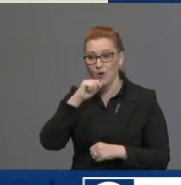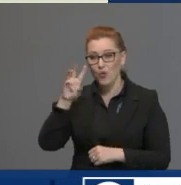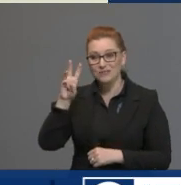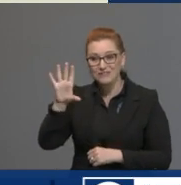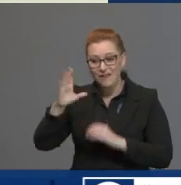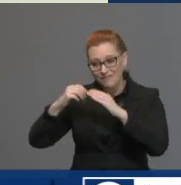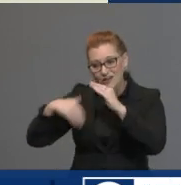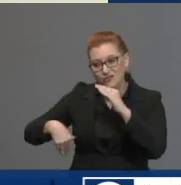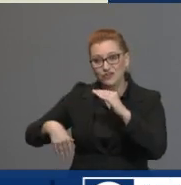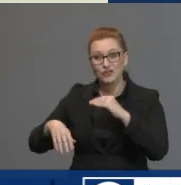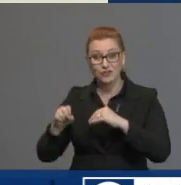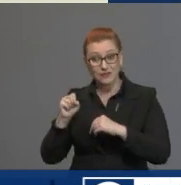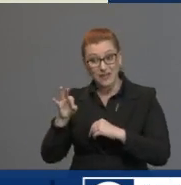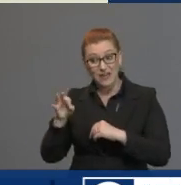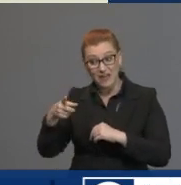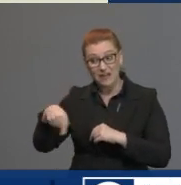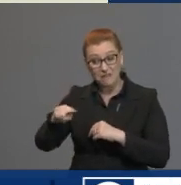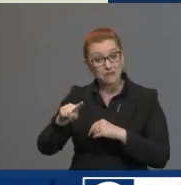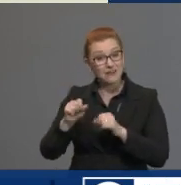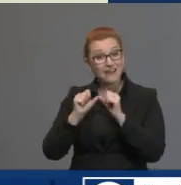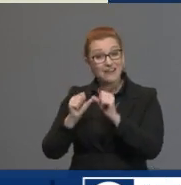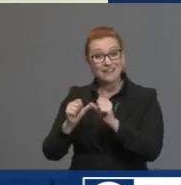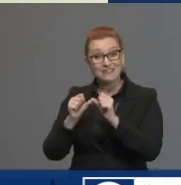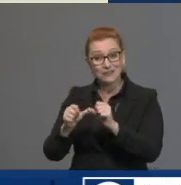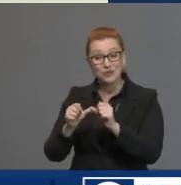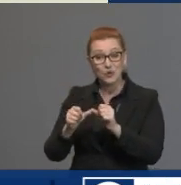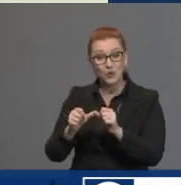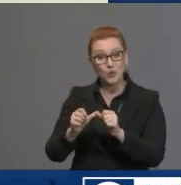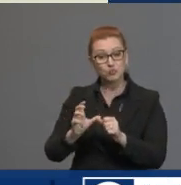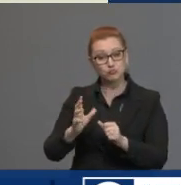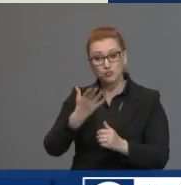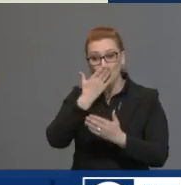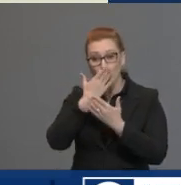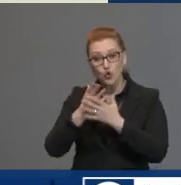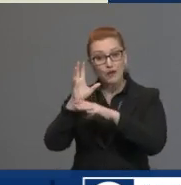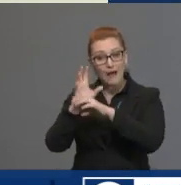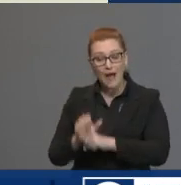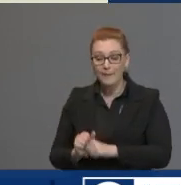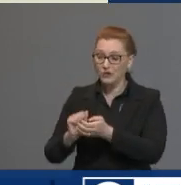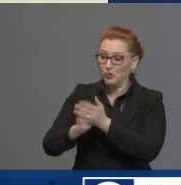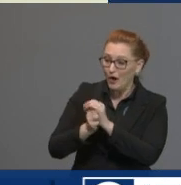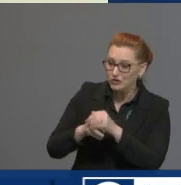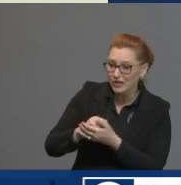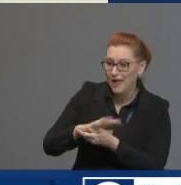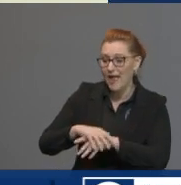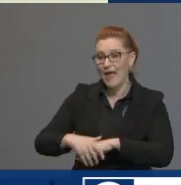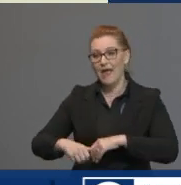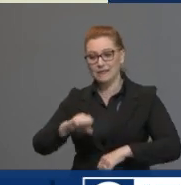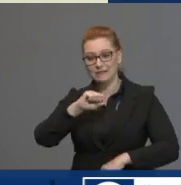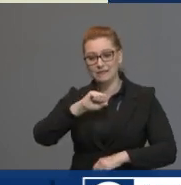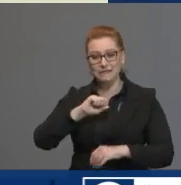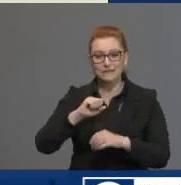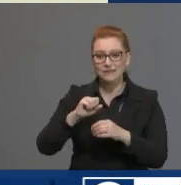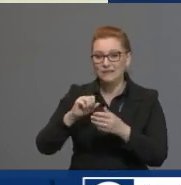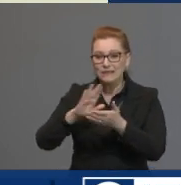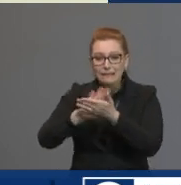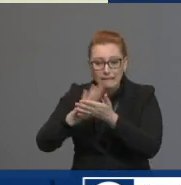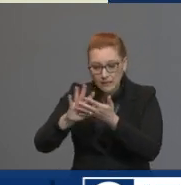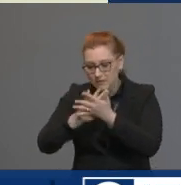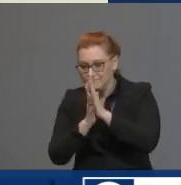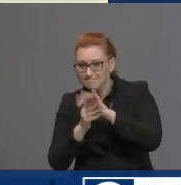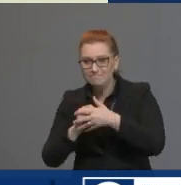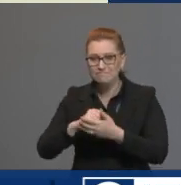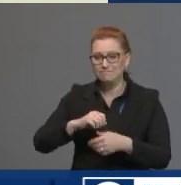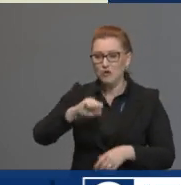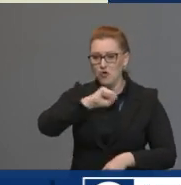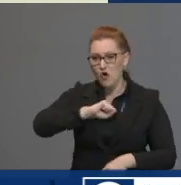the age of 65. If they continue to practice the good habits that they've acquired around washing hands and hand